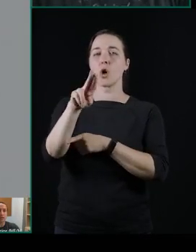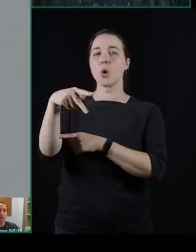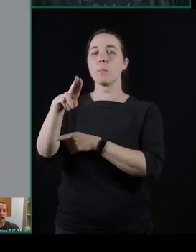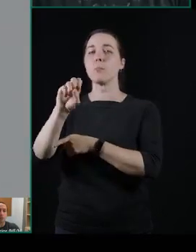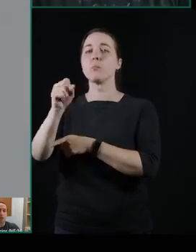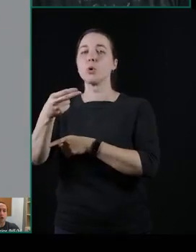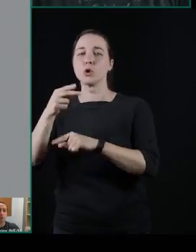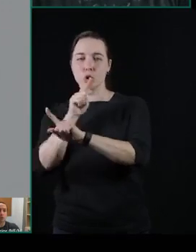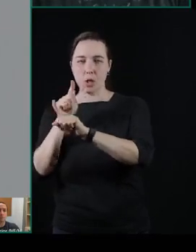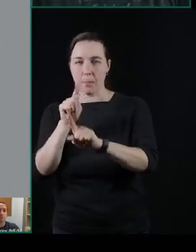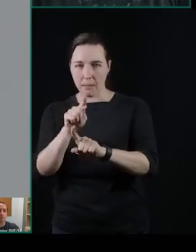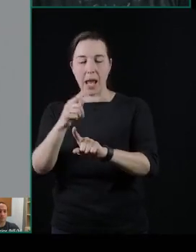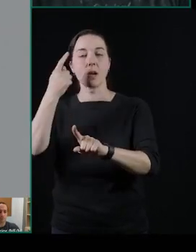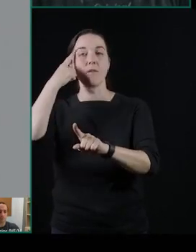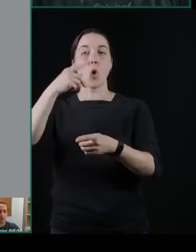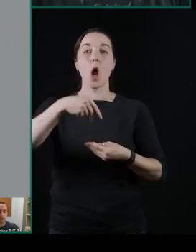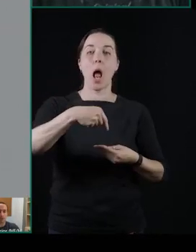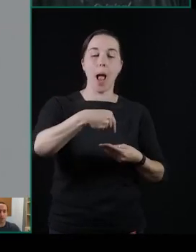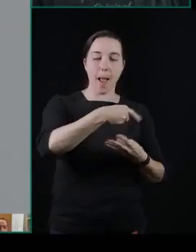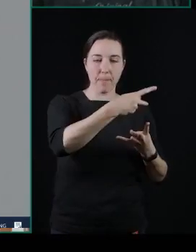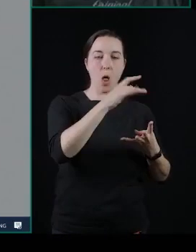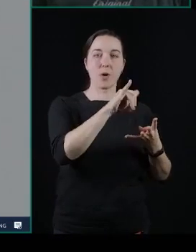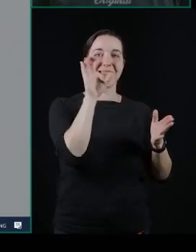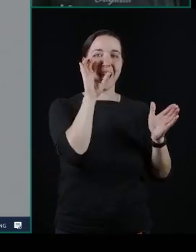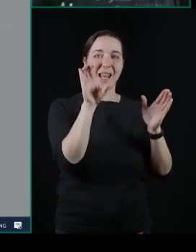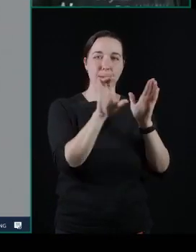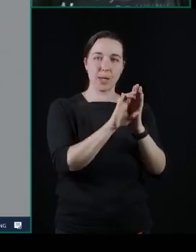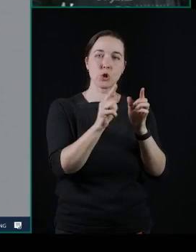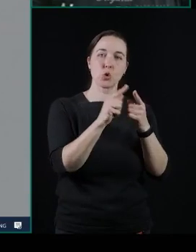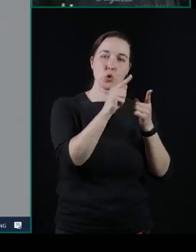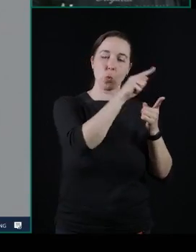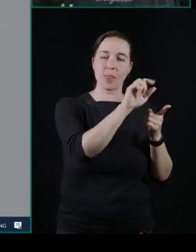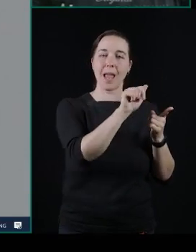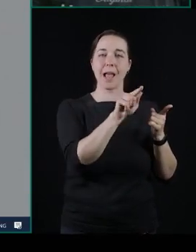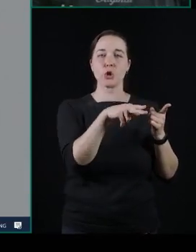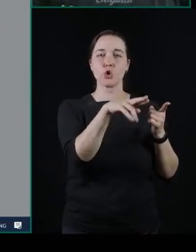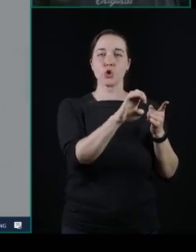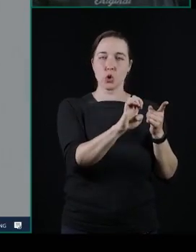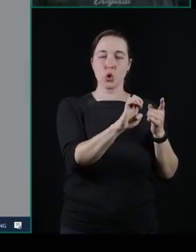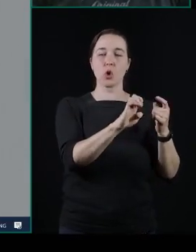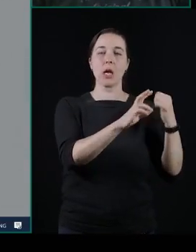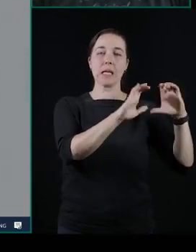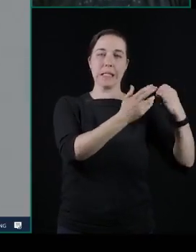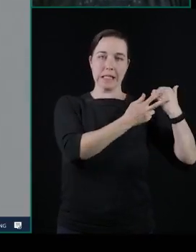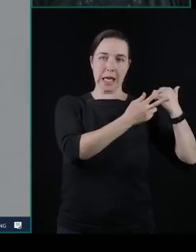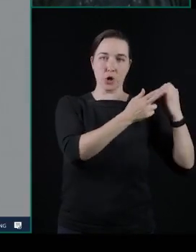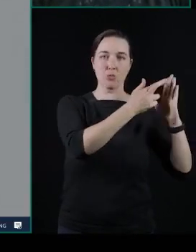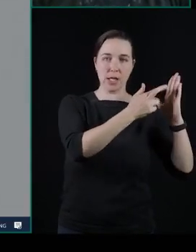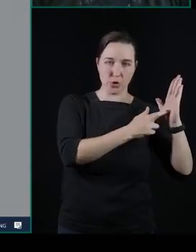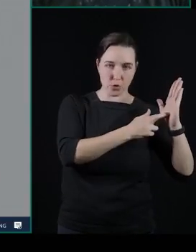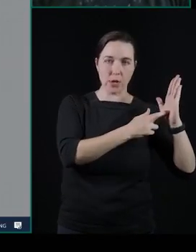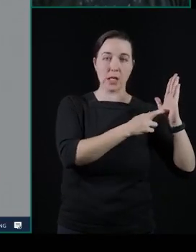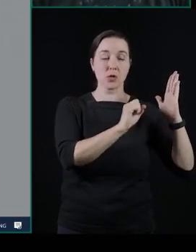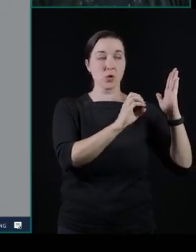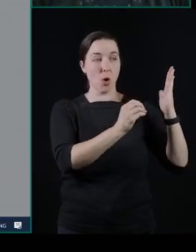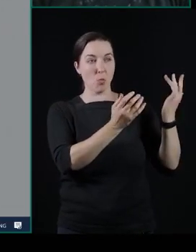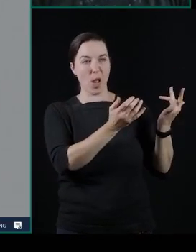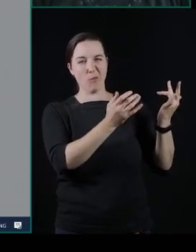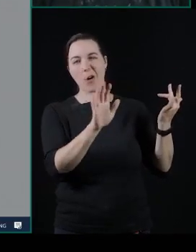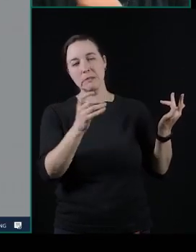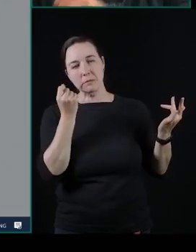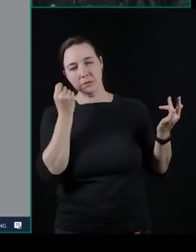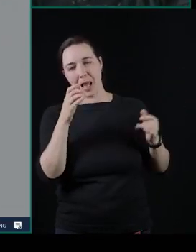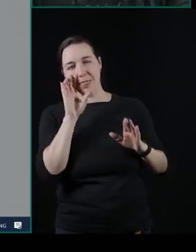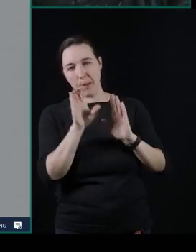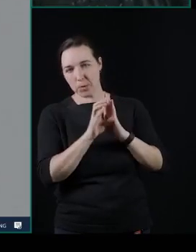to basically upload the image onto the Azure Container Registry. So we'll wait for it. The